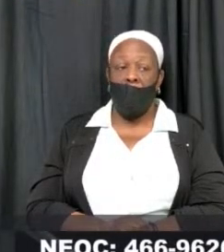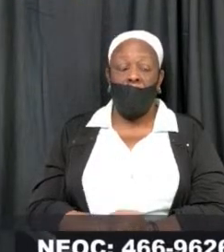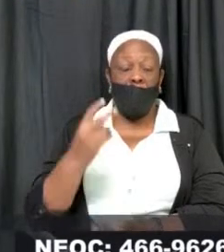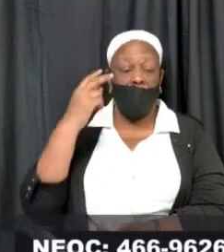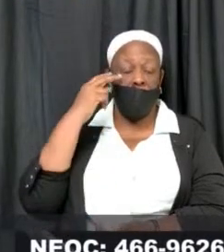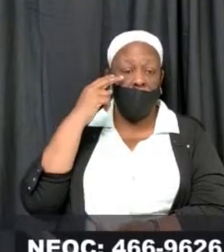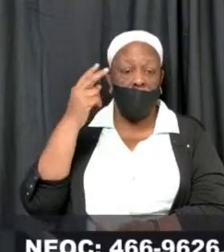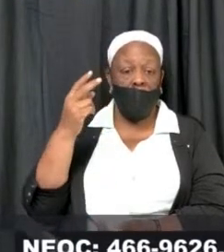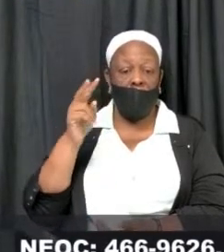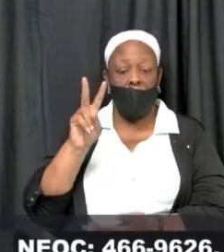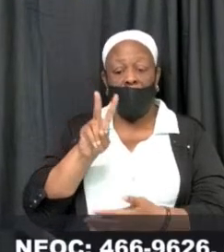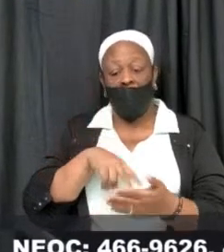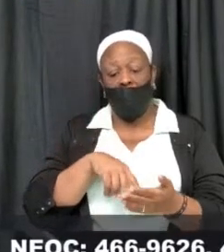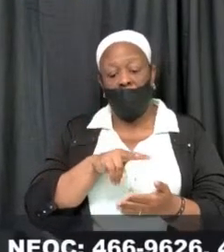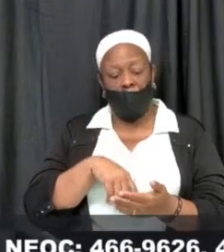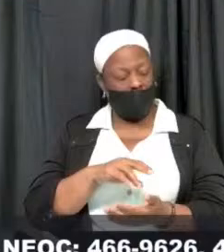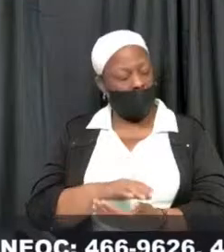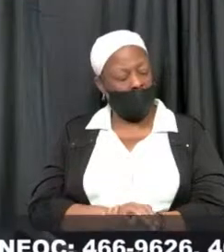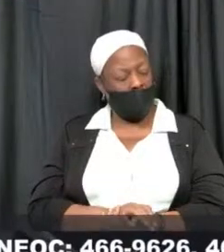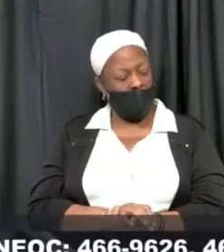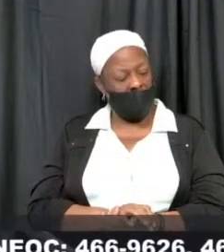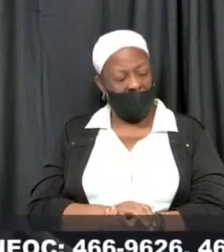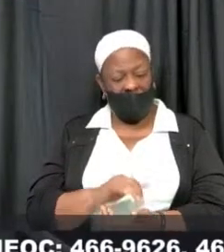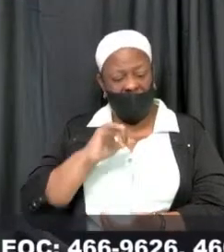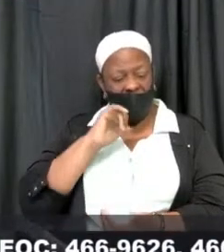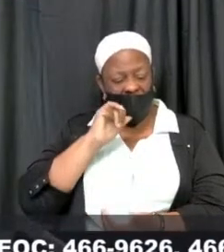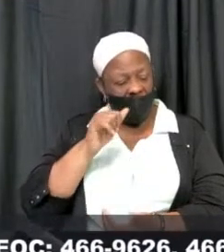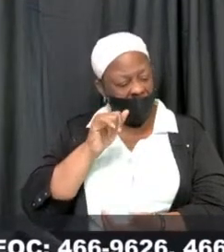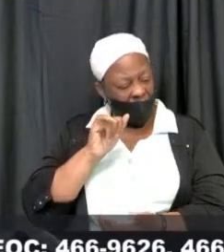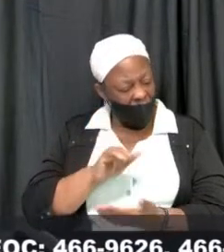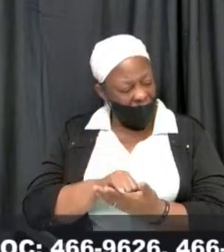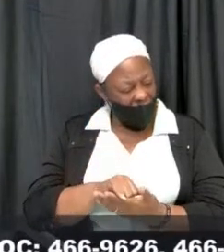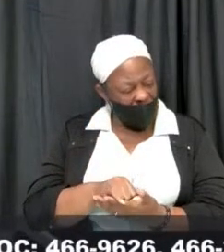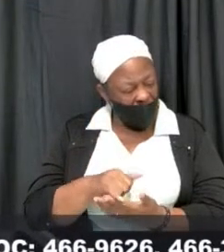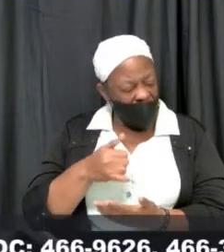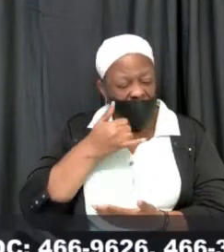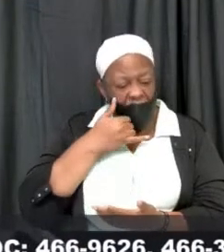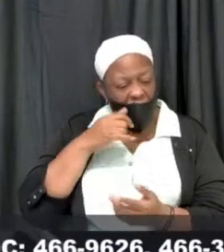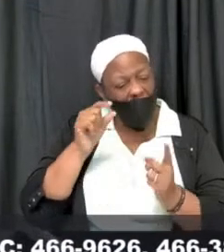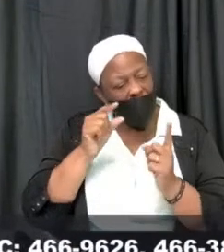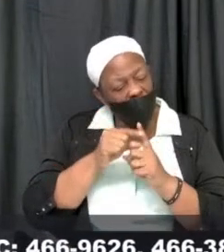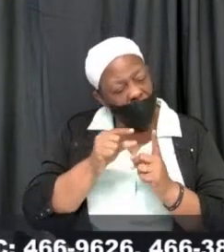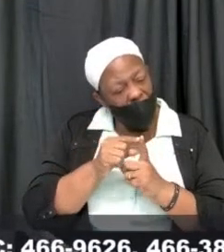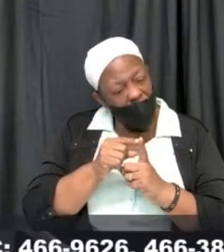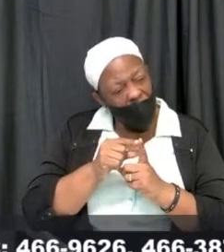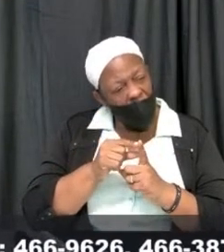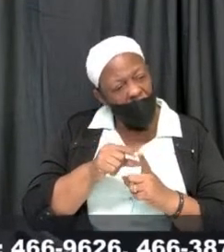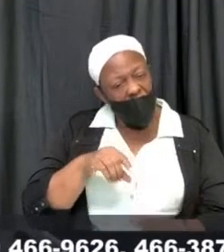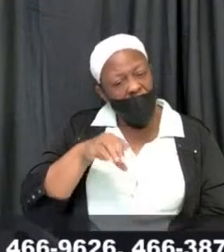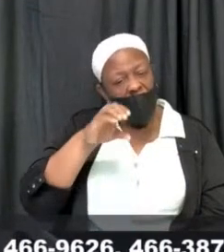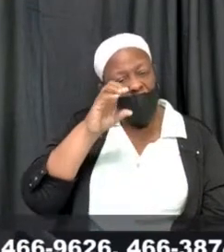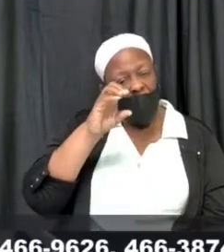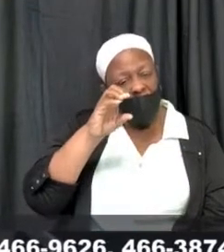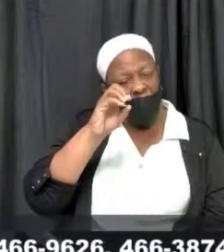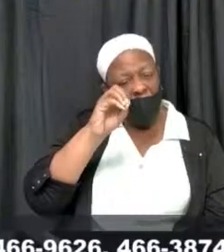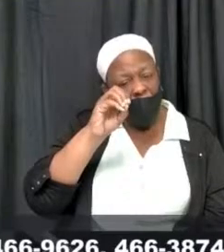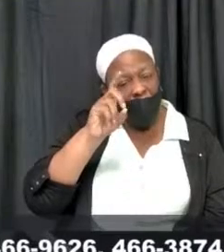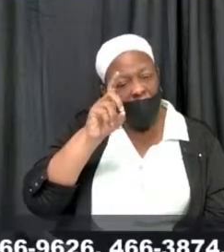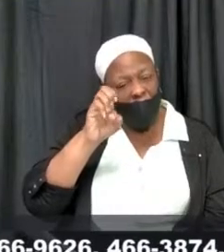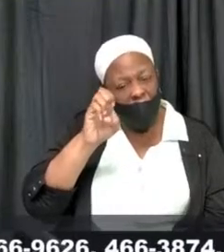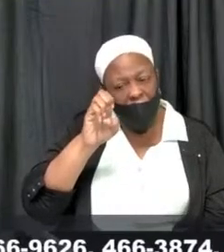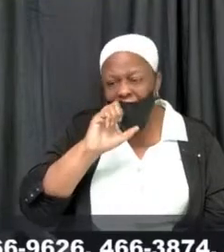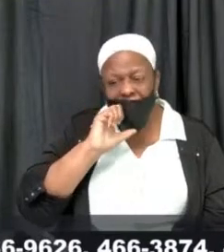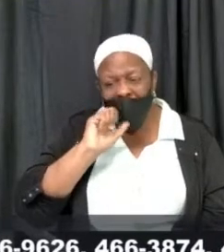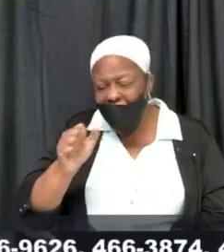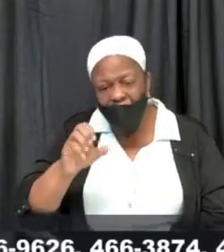whatsoever to the International Criminal Court that is based in The Hague in the Netherlands,